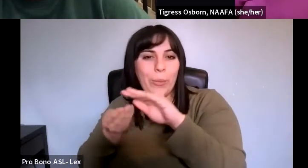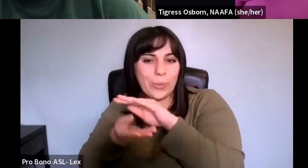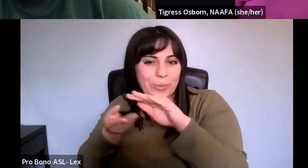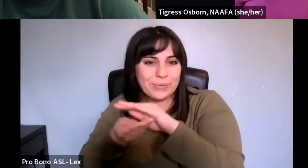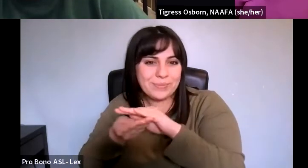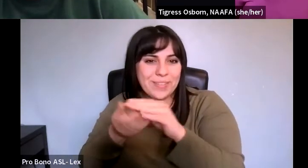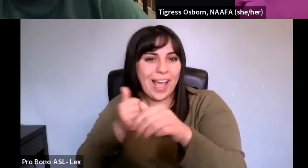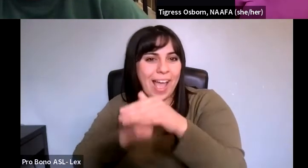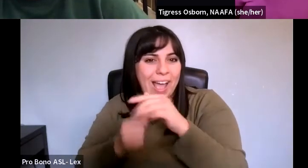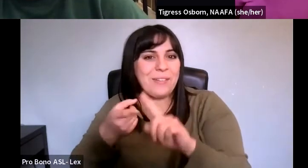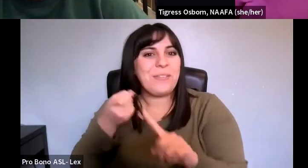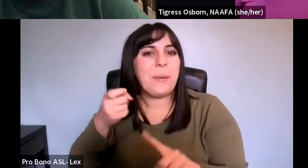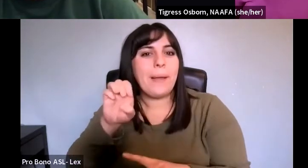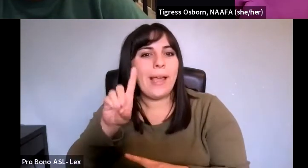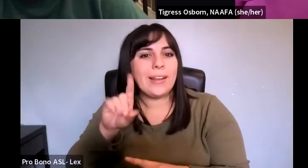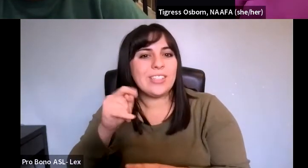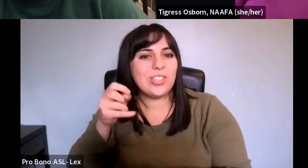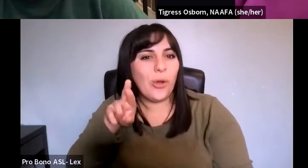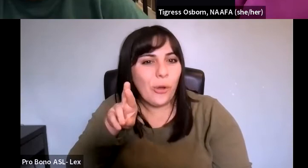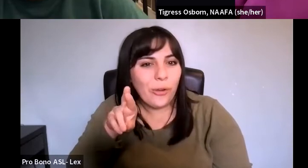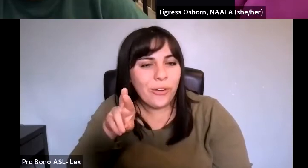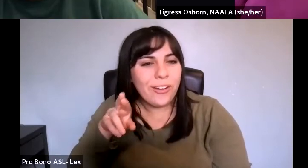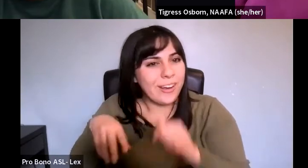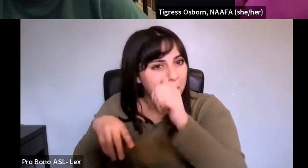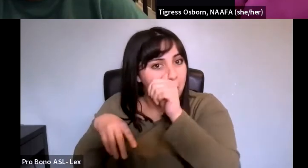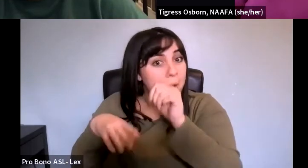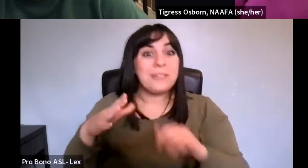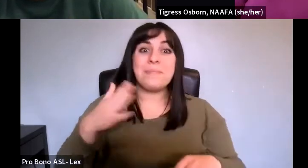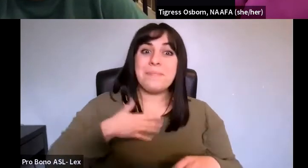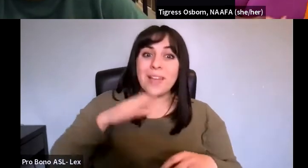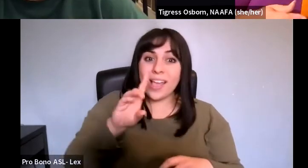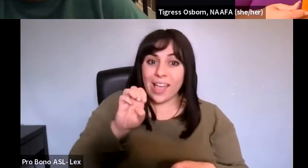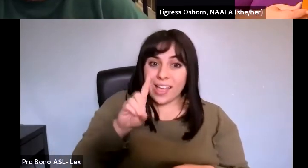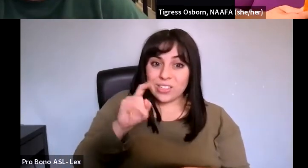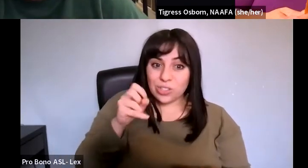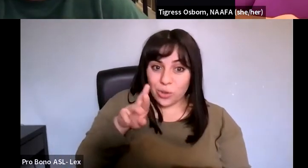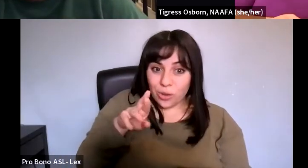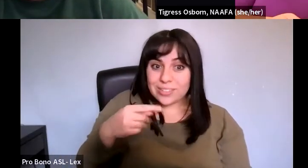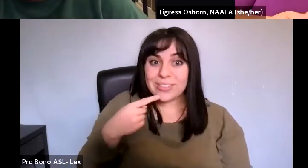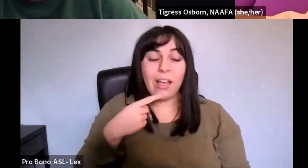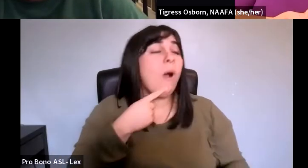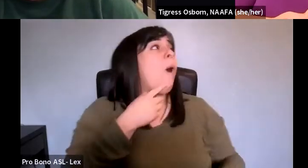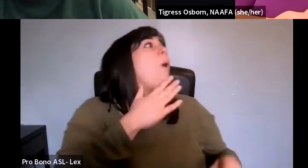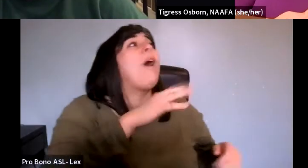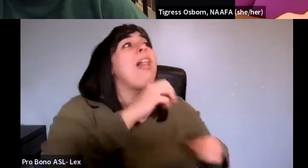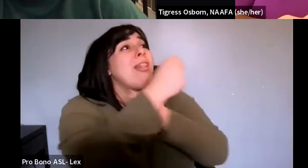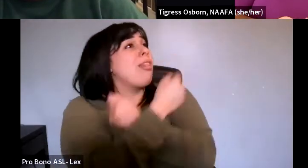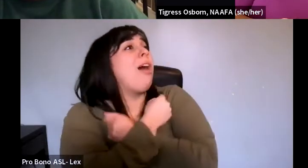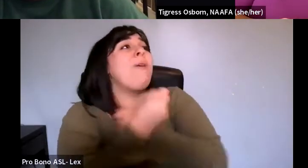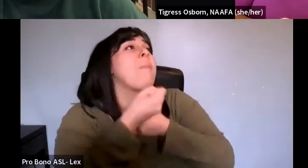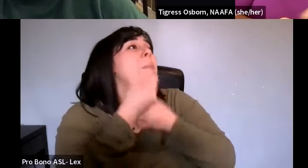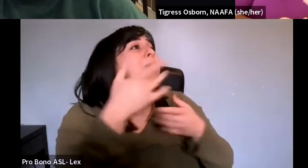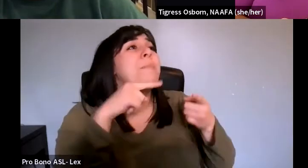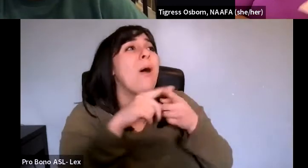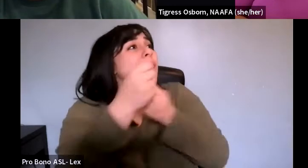no idea. She was like, oh my God, I love the poem. It's just like everything, it just really sums you up, like the whole book about how it's all about loving